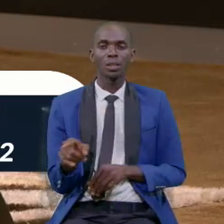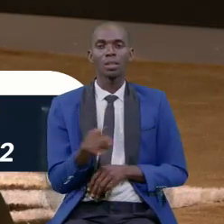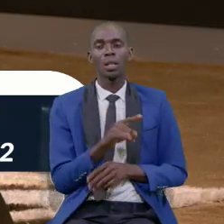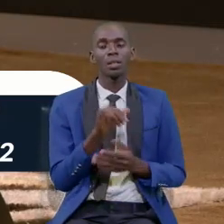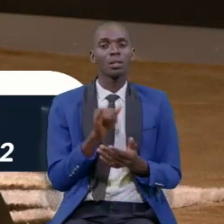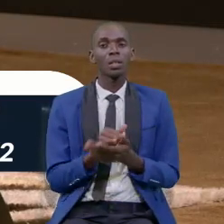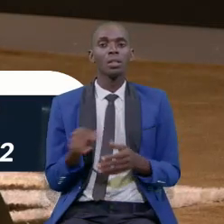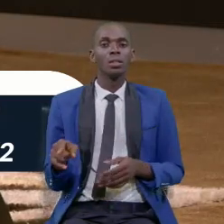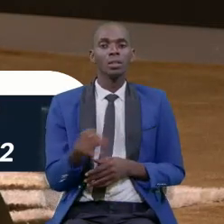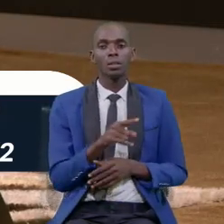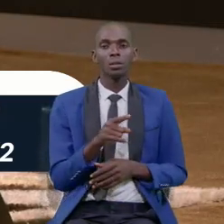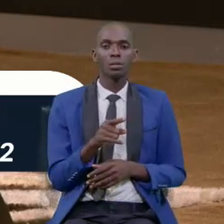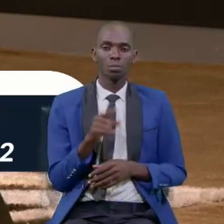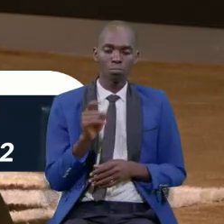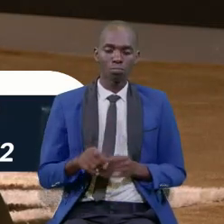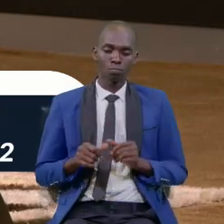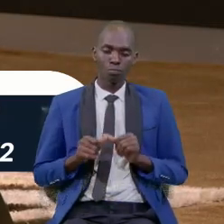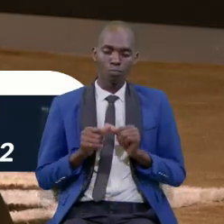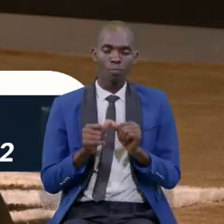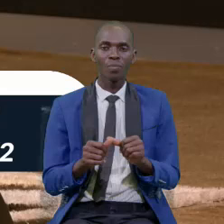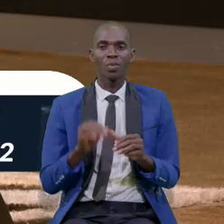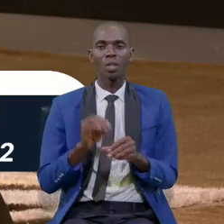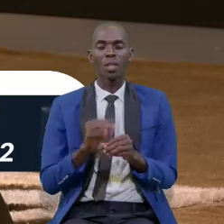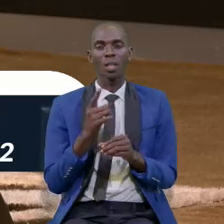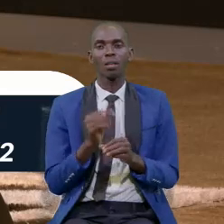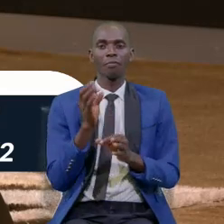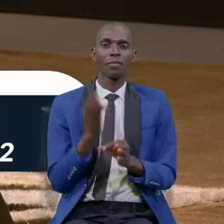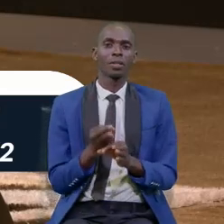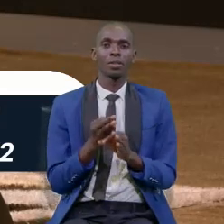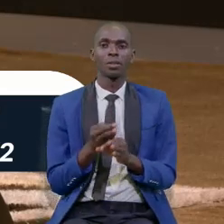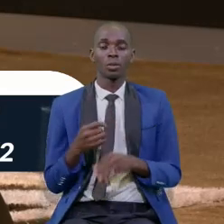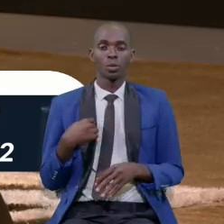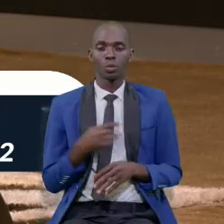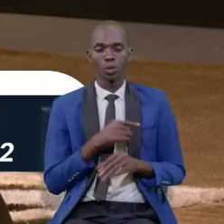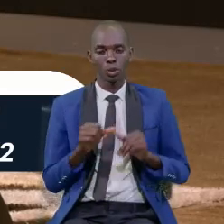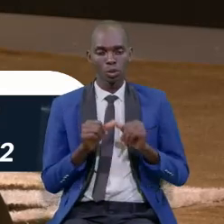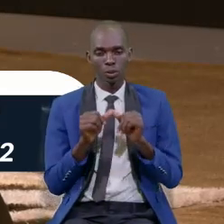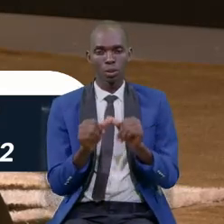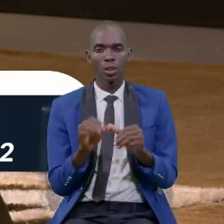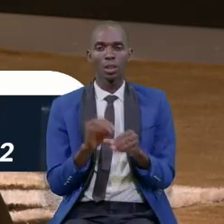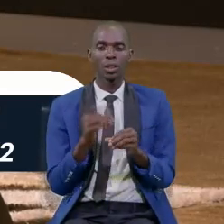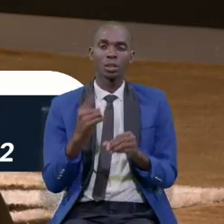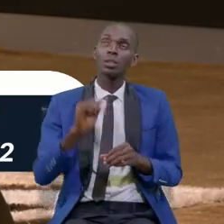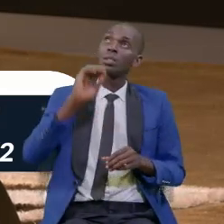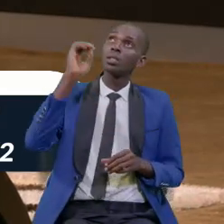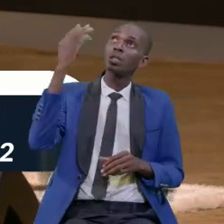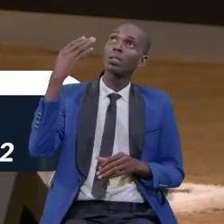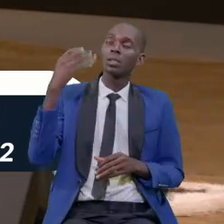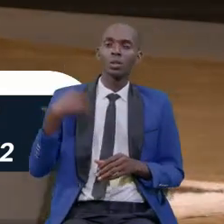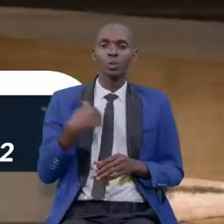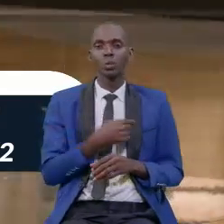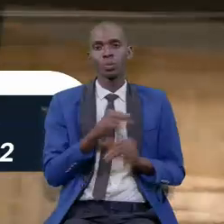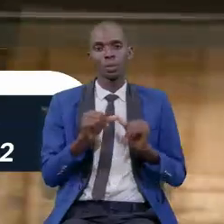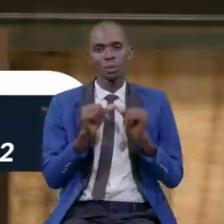that they should to continue in the faith. We continue in the grace. We